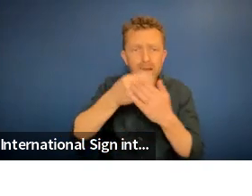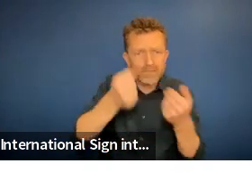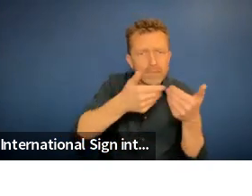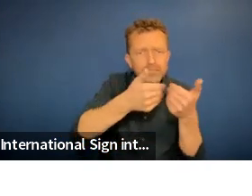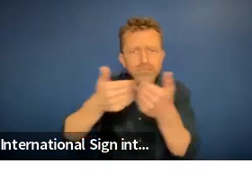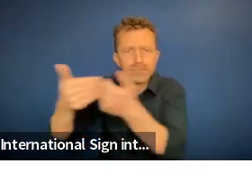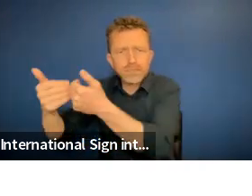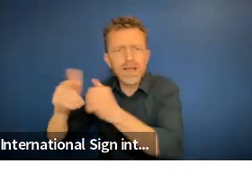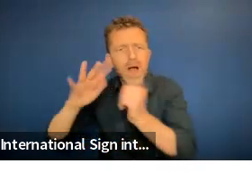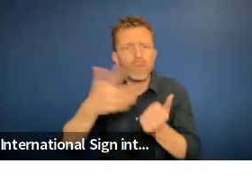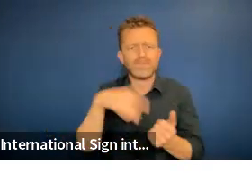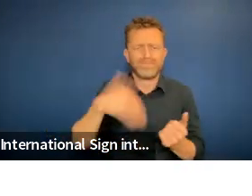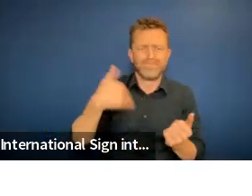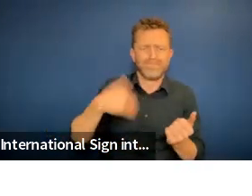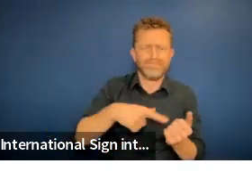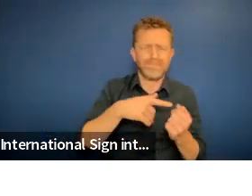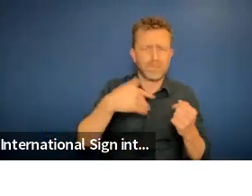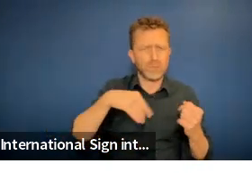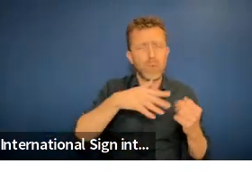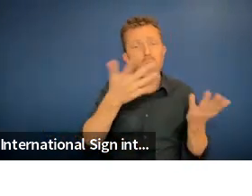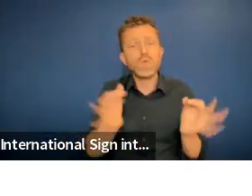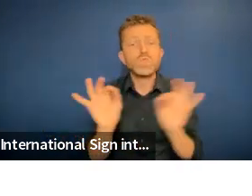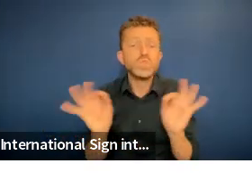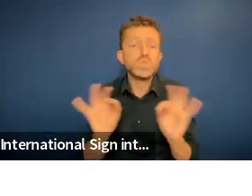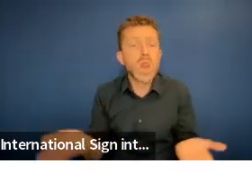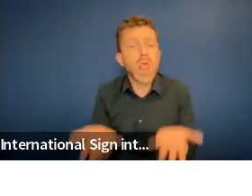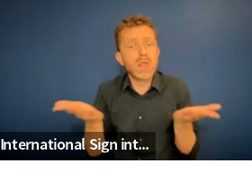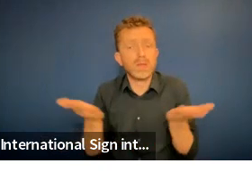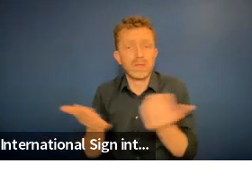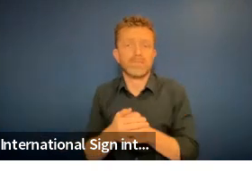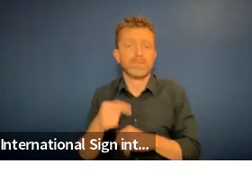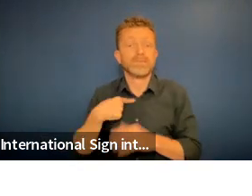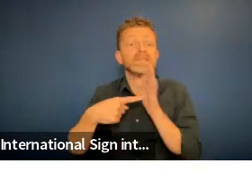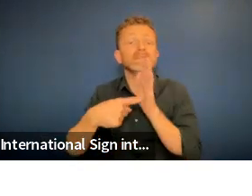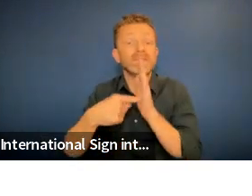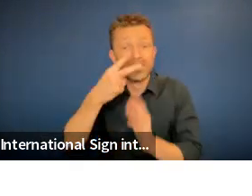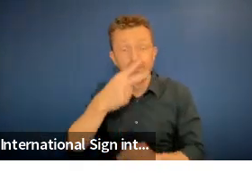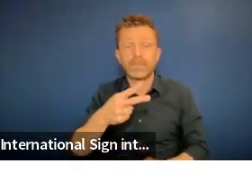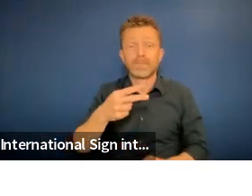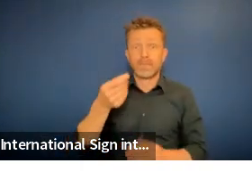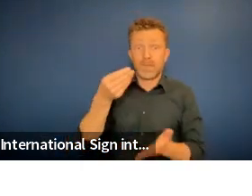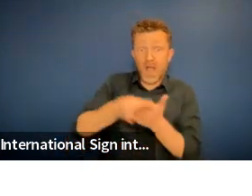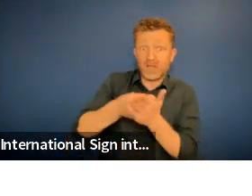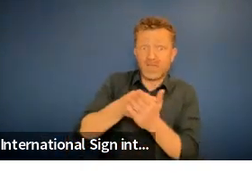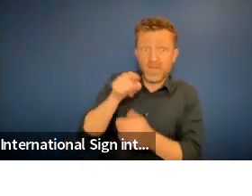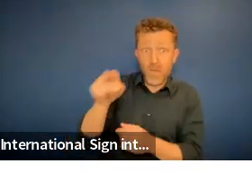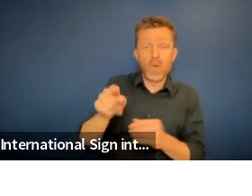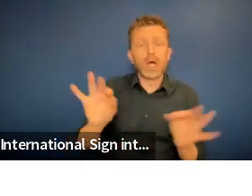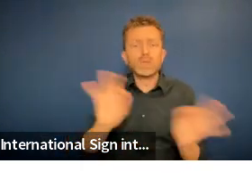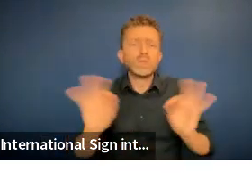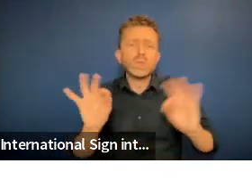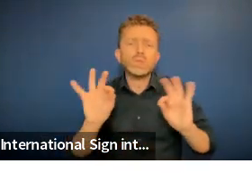Alzheimer's is about $500 per year, which can go up to about $1,000 per year for severe